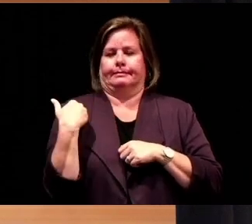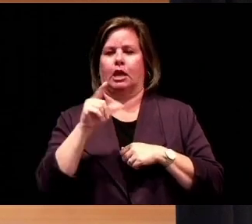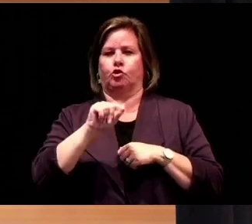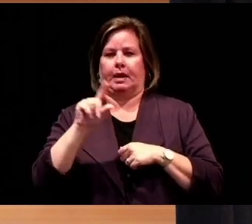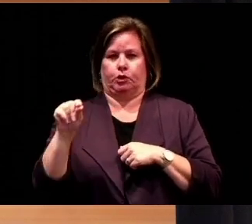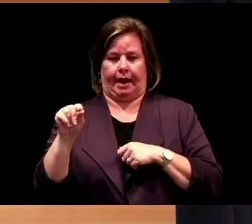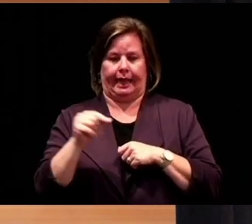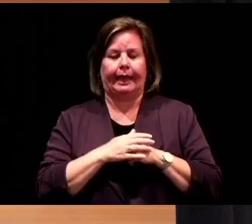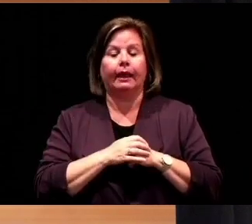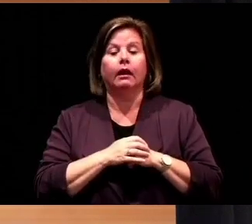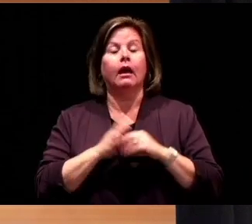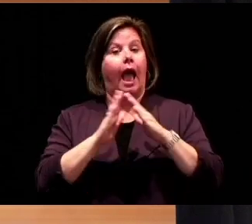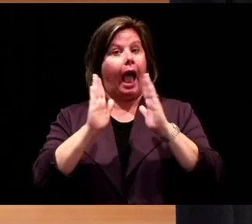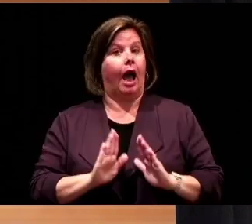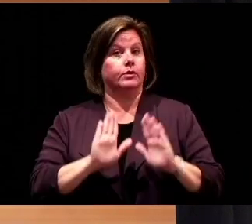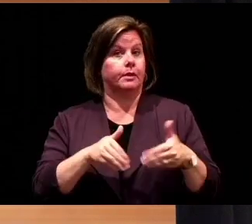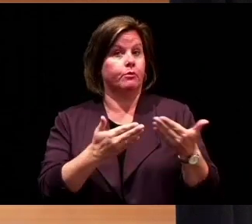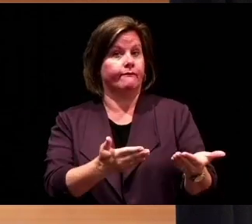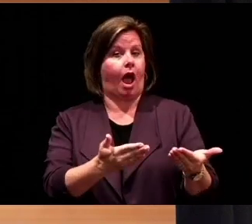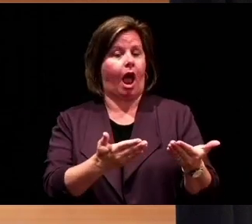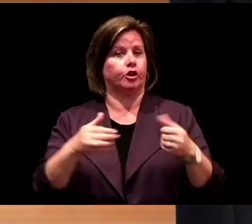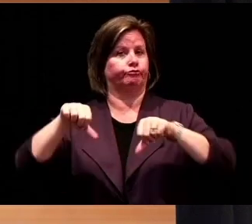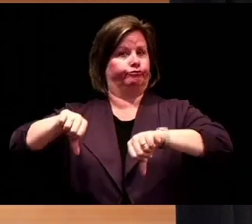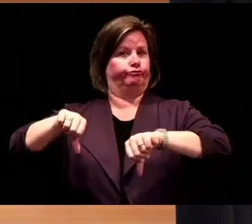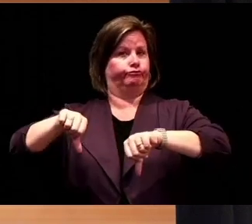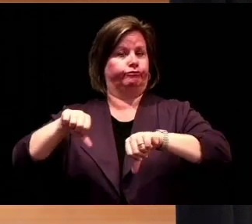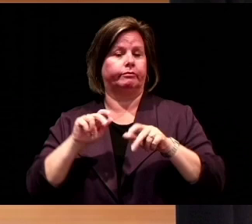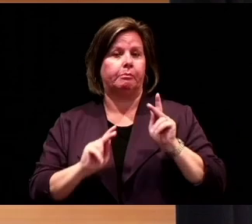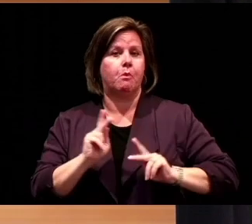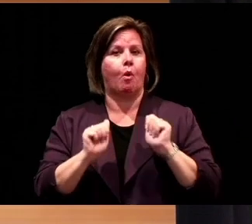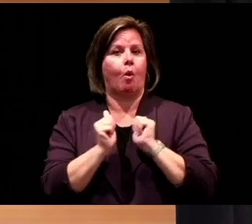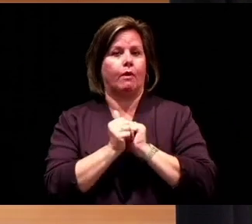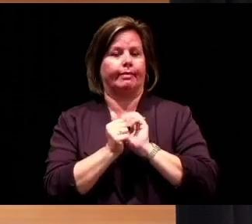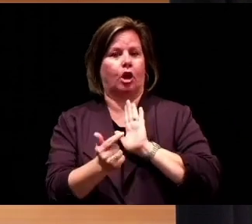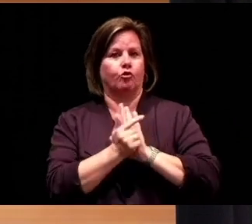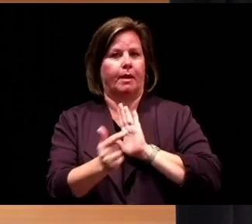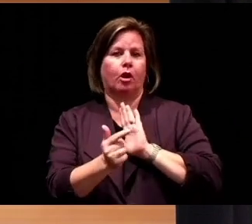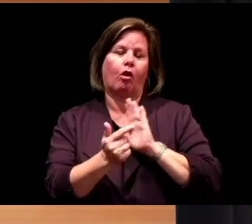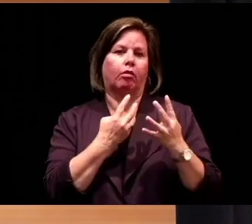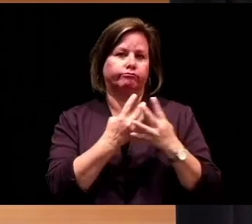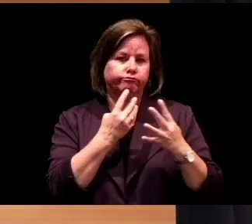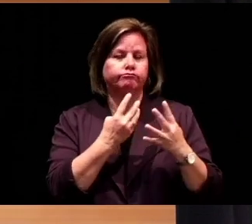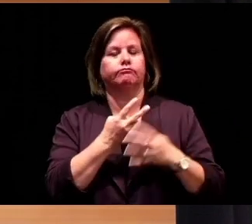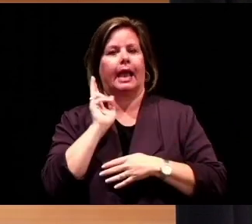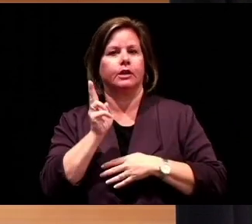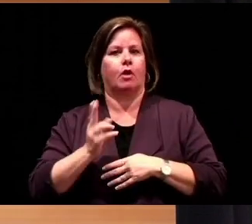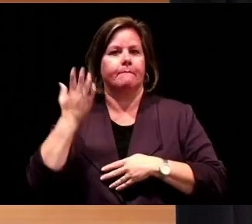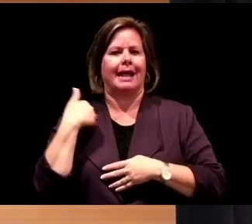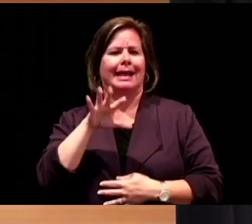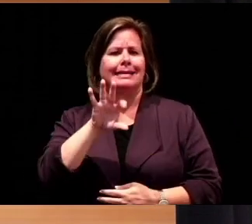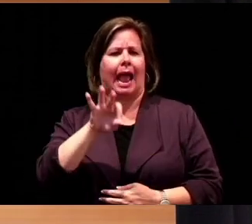is very stratified, and you pass any kind of rule you can make. So I kind of personally see why